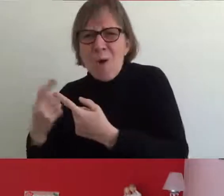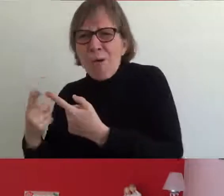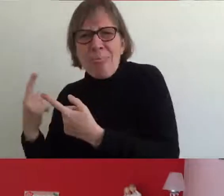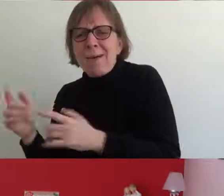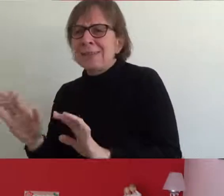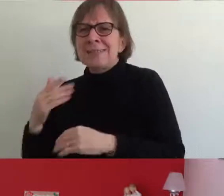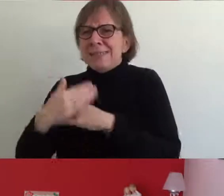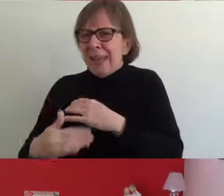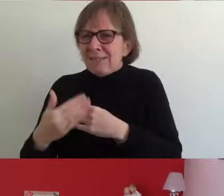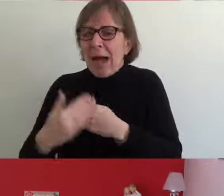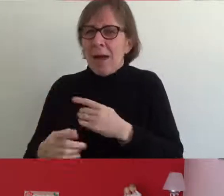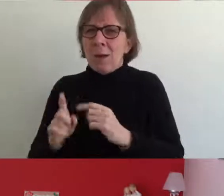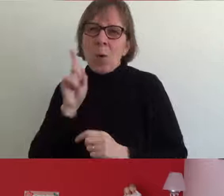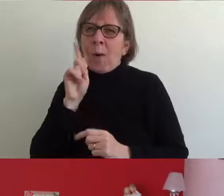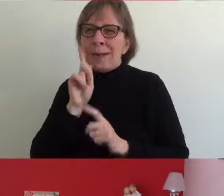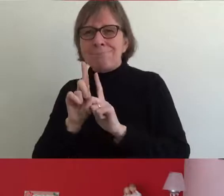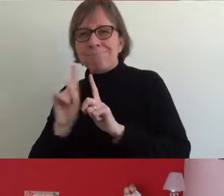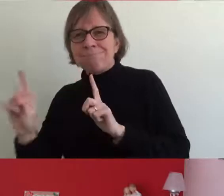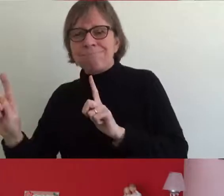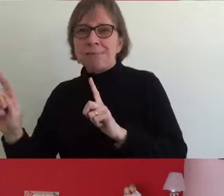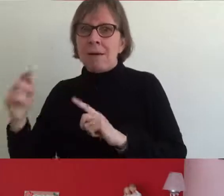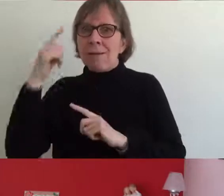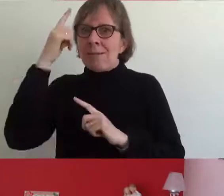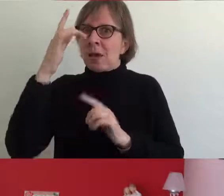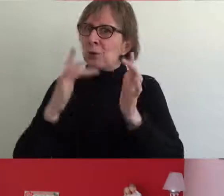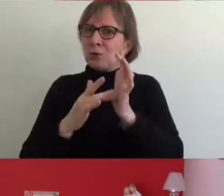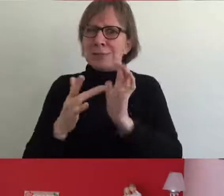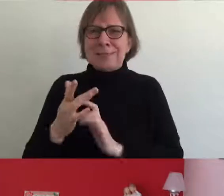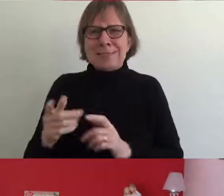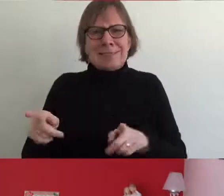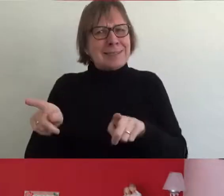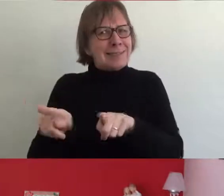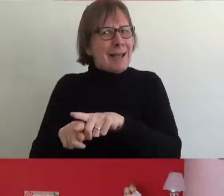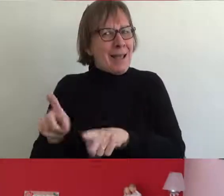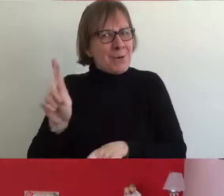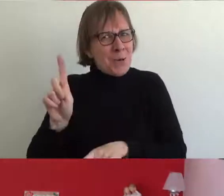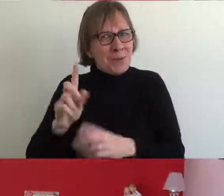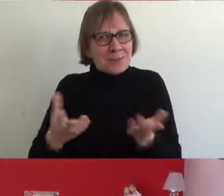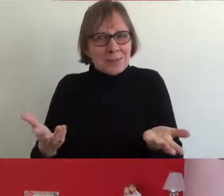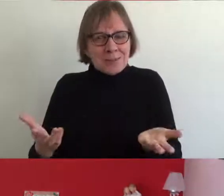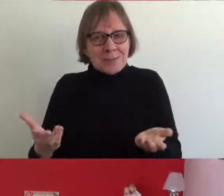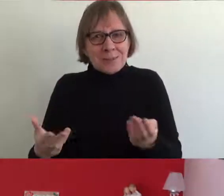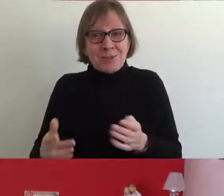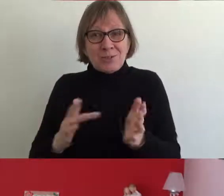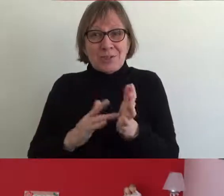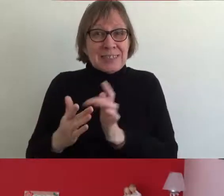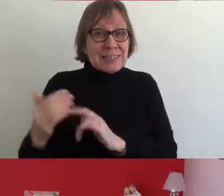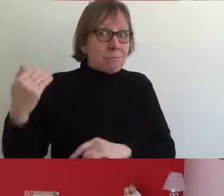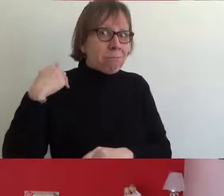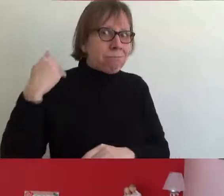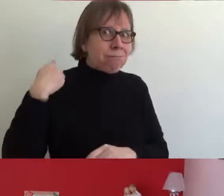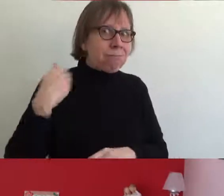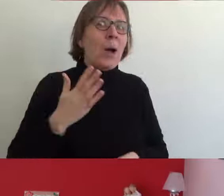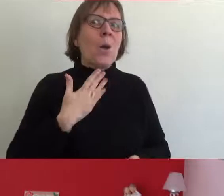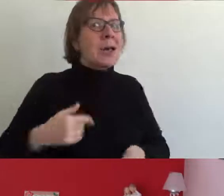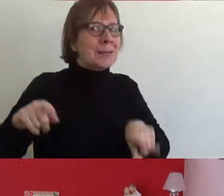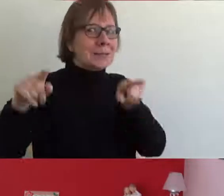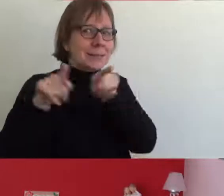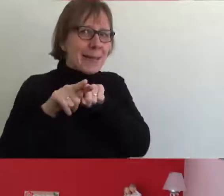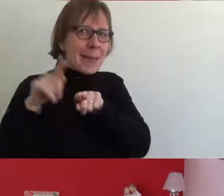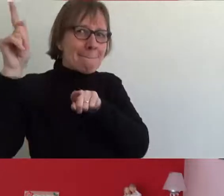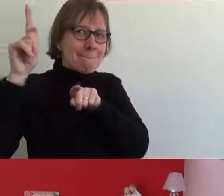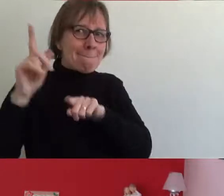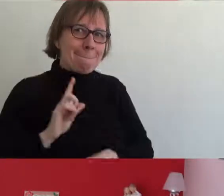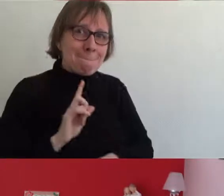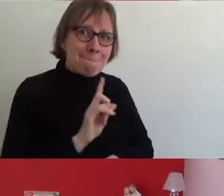as we sing that together, and as we think of the things that Jesus did and our call to be